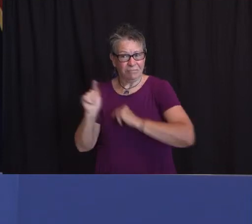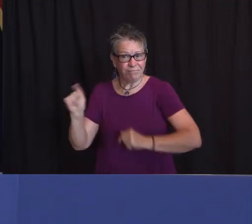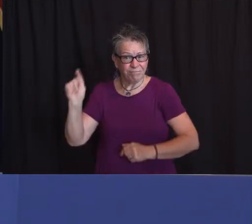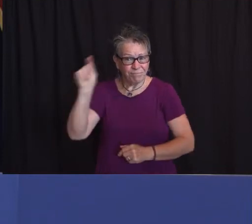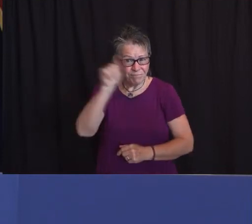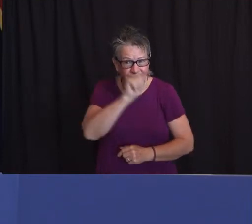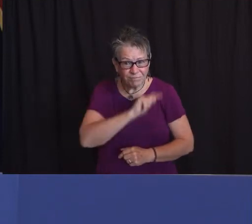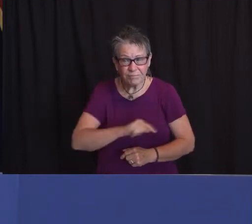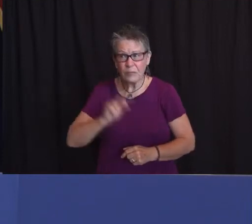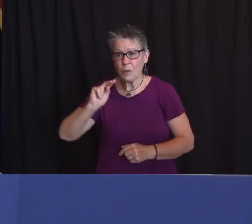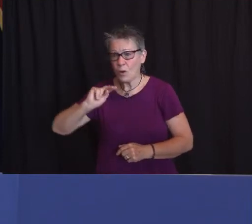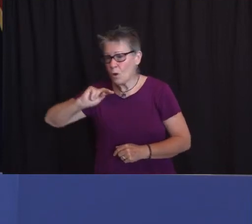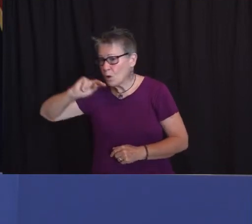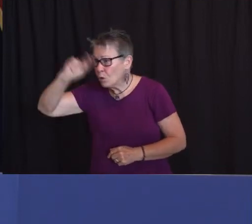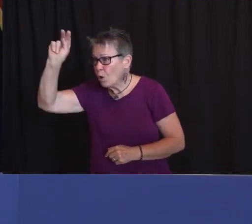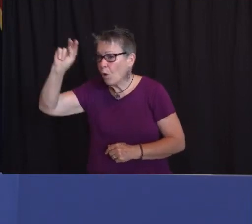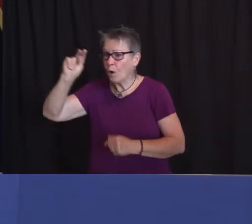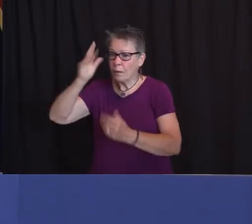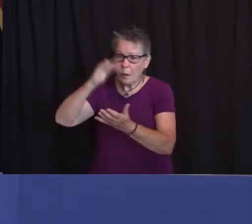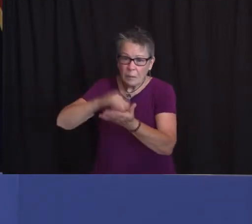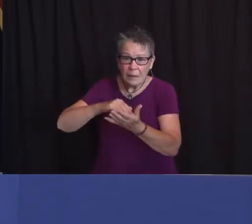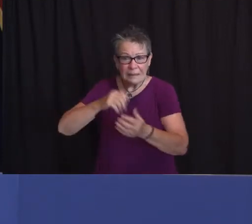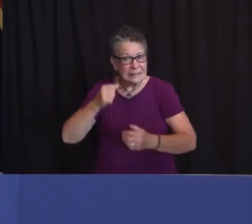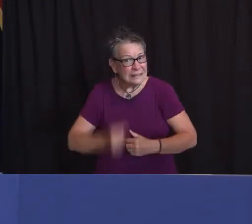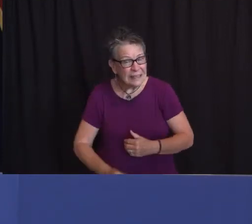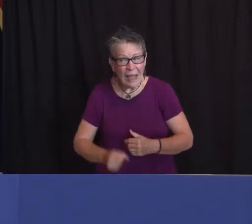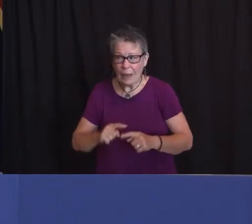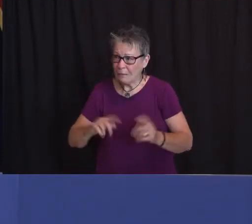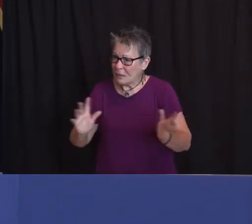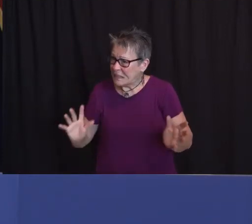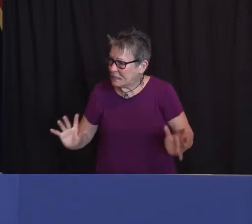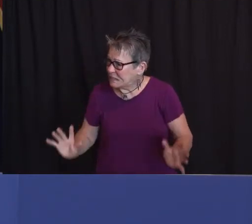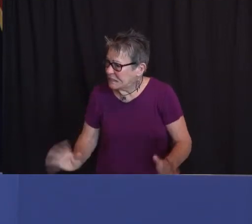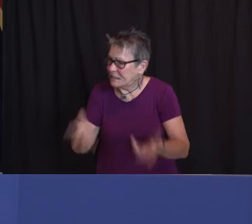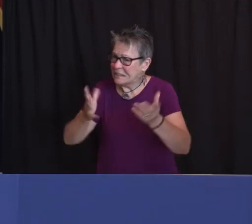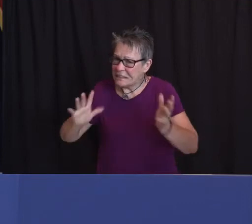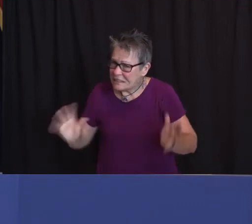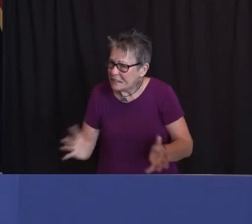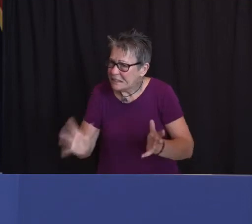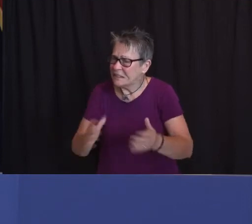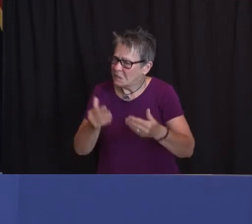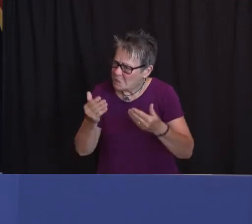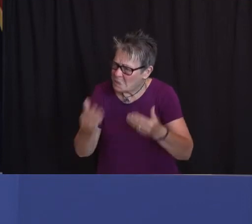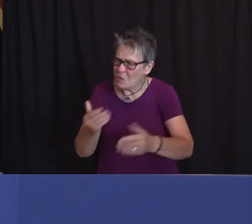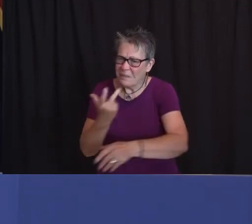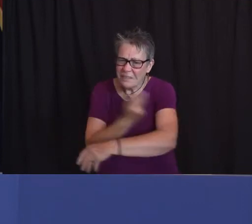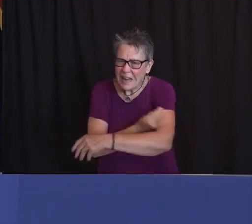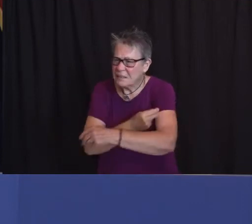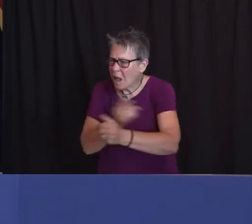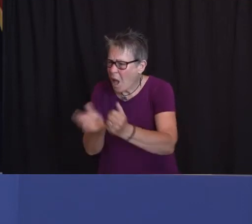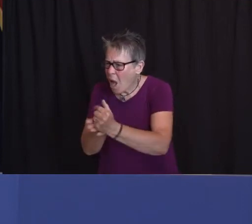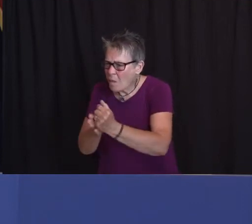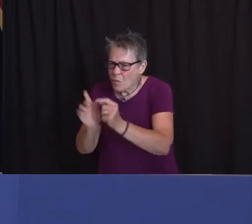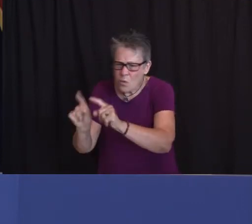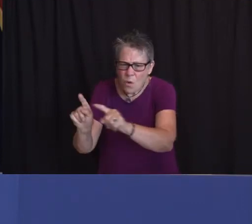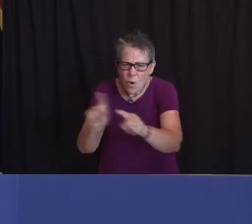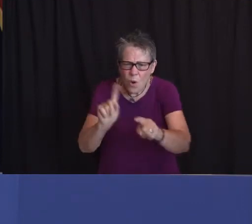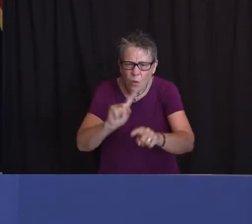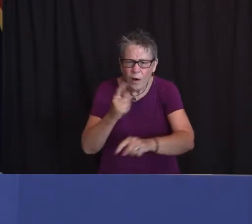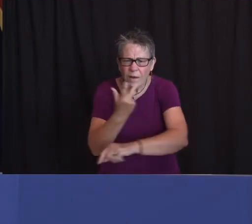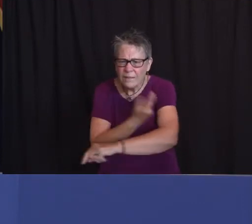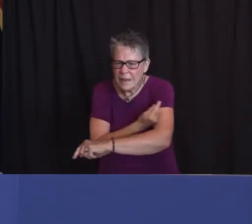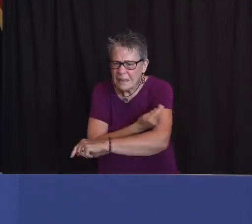Mercer, Middlesex, Monmouth, Ocean, Passaic, and Union. The collaborations are helping to increase rates